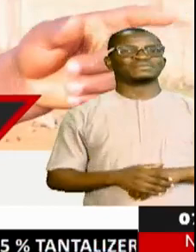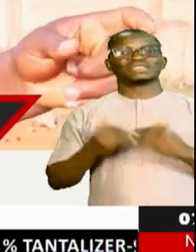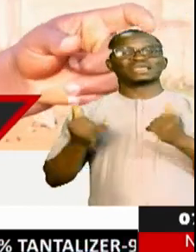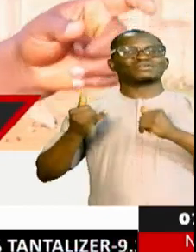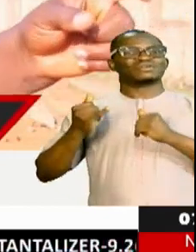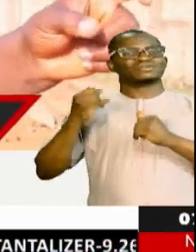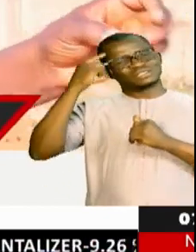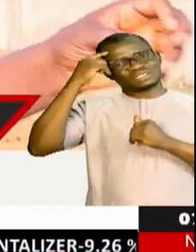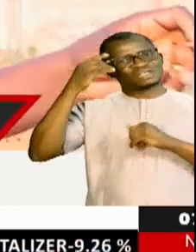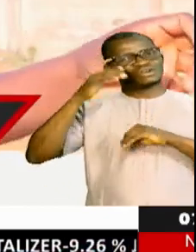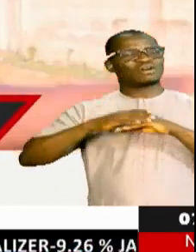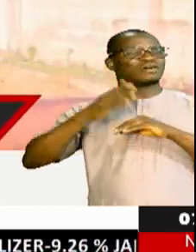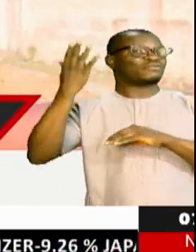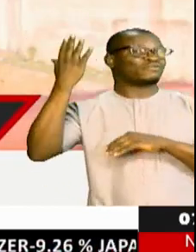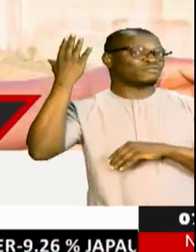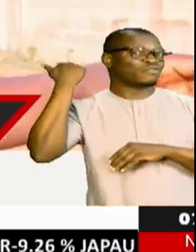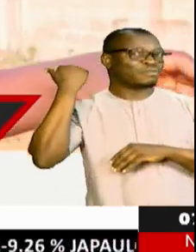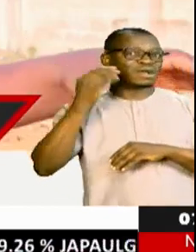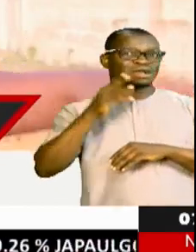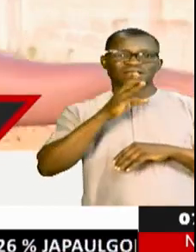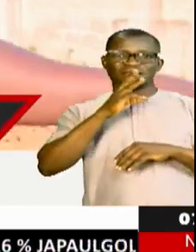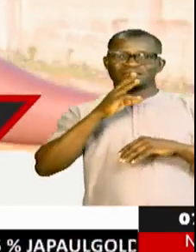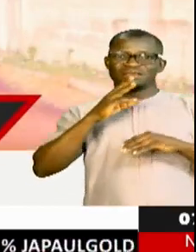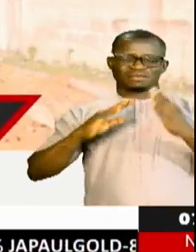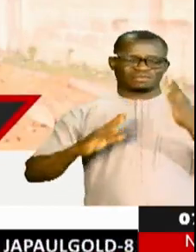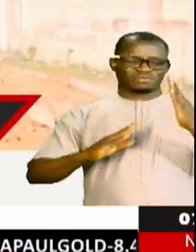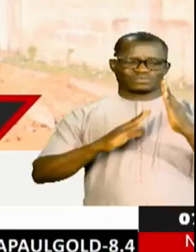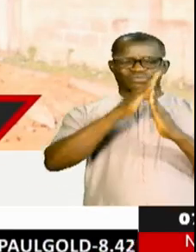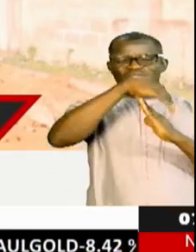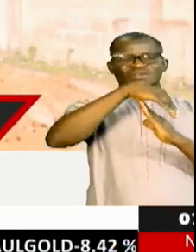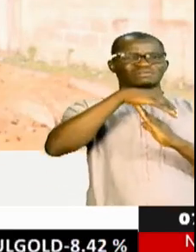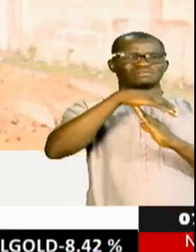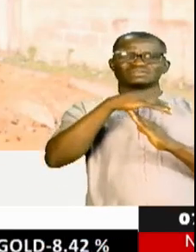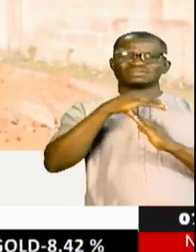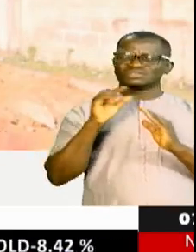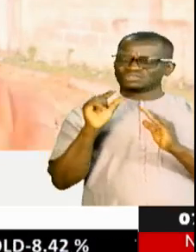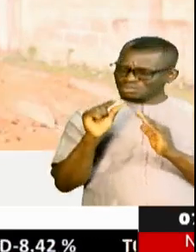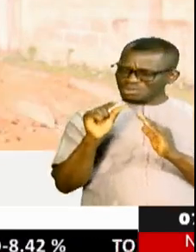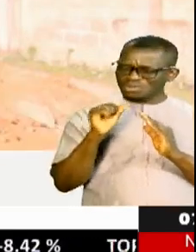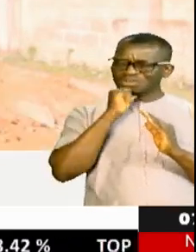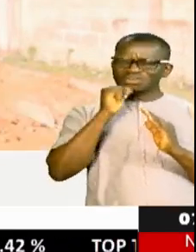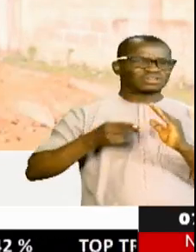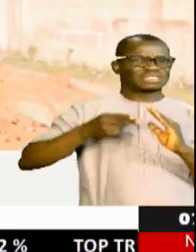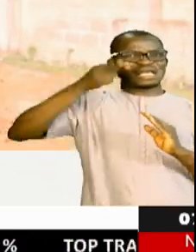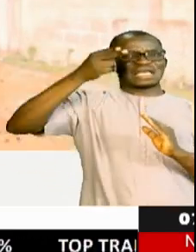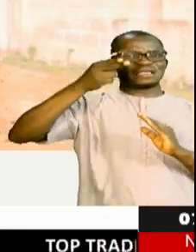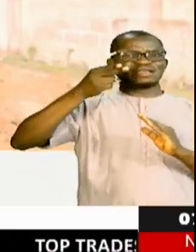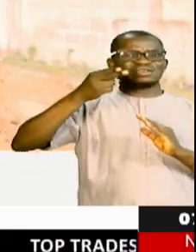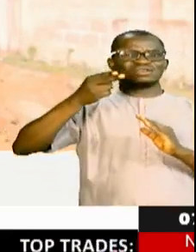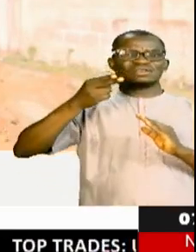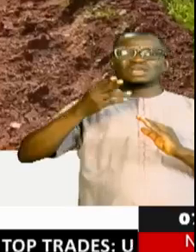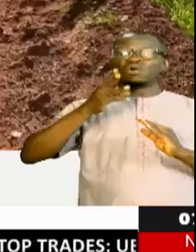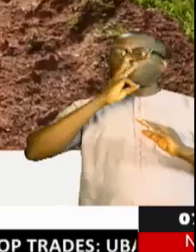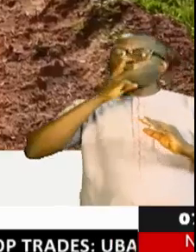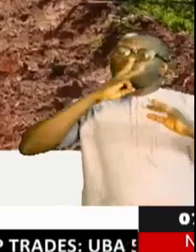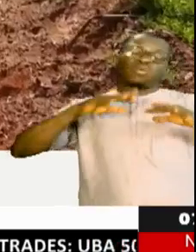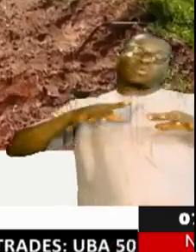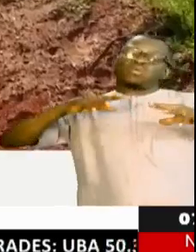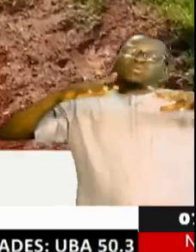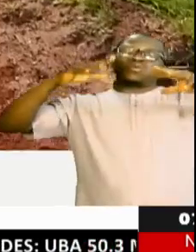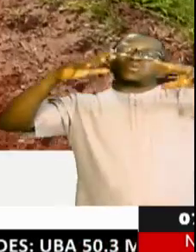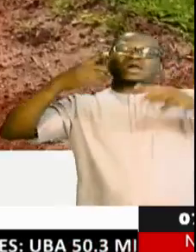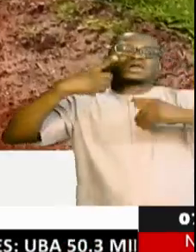former drainage is not as high as this. And the volume of water coming from the upper area,